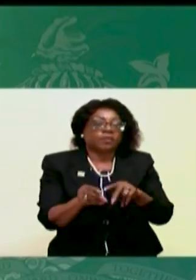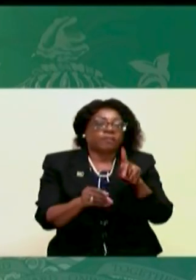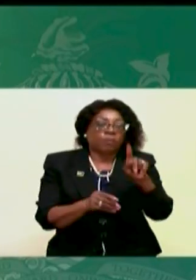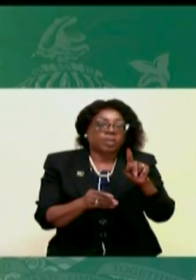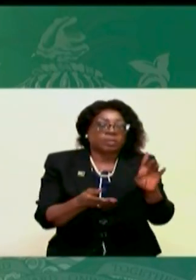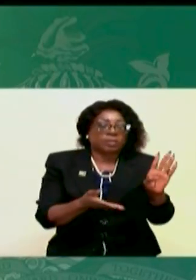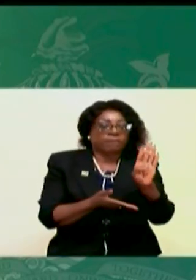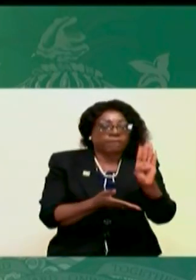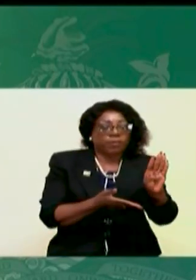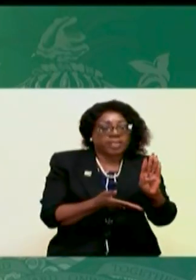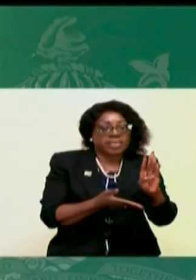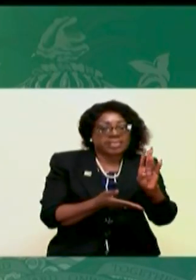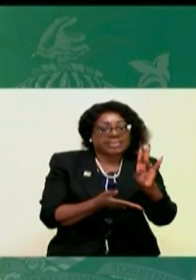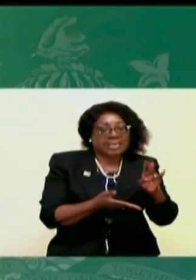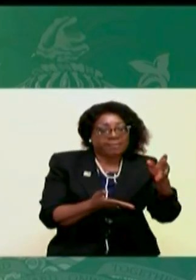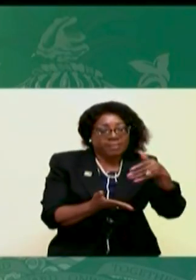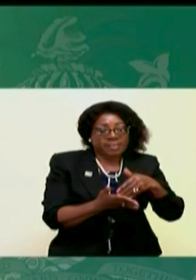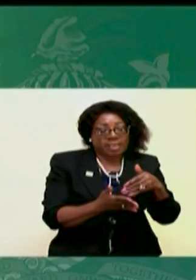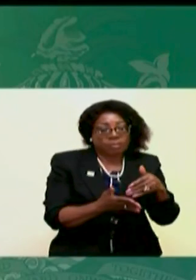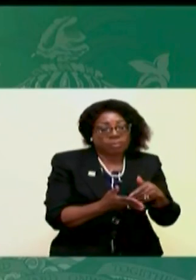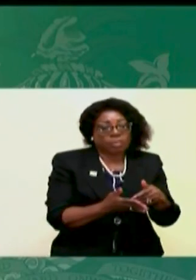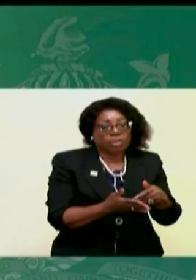$147,000 to